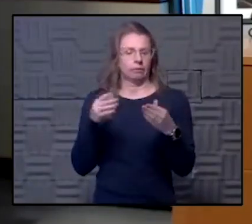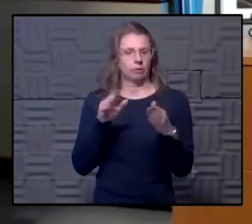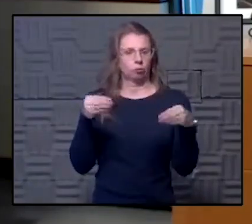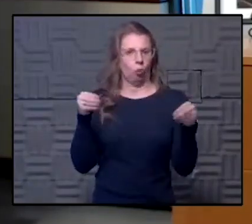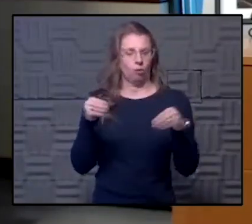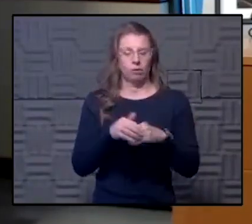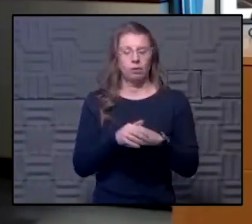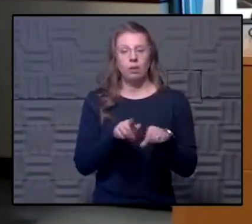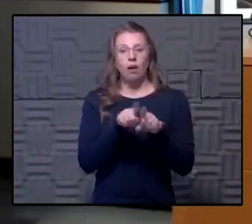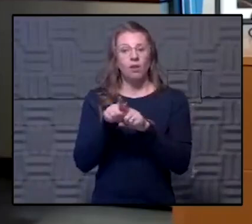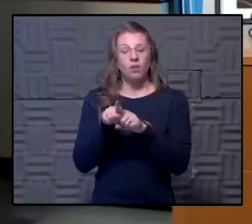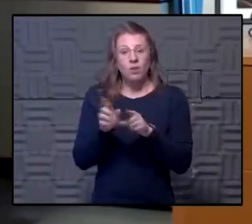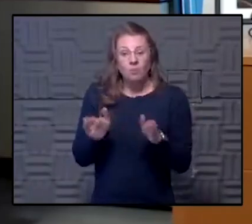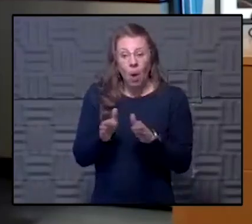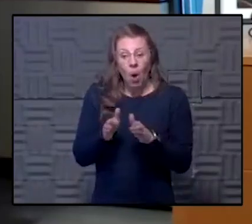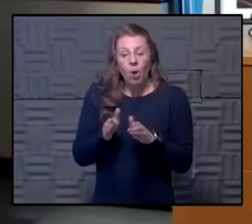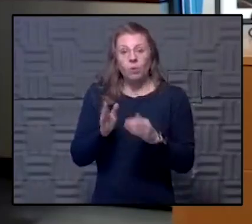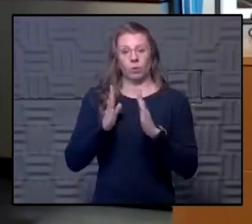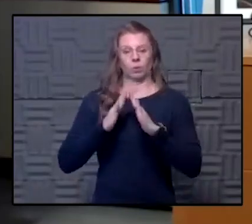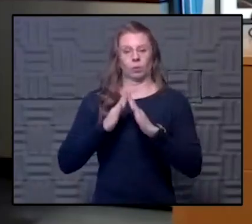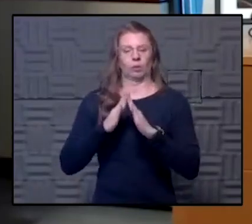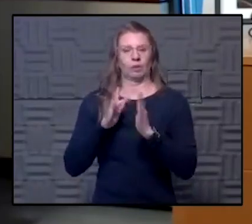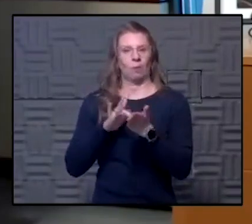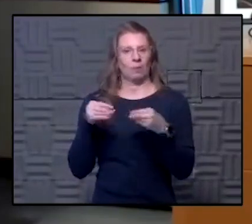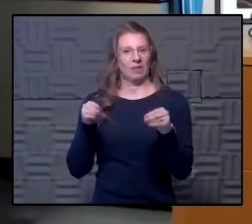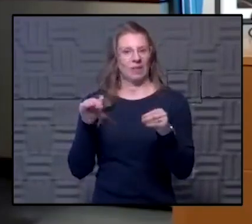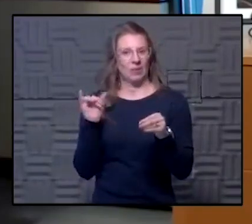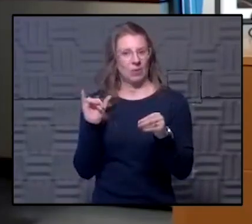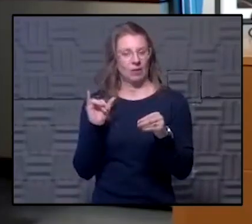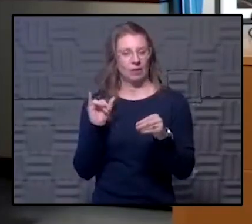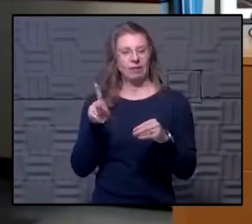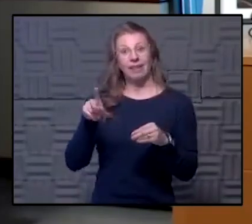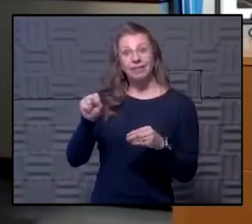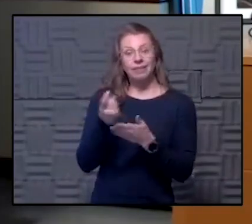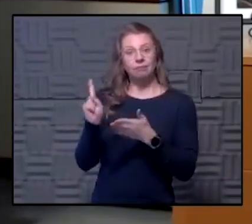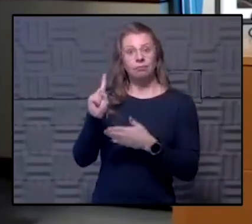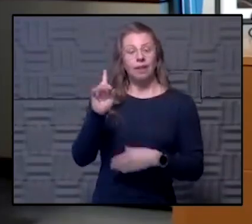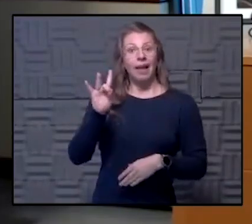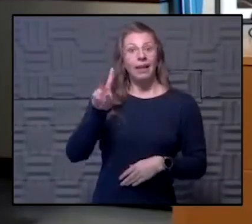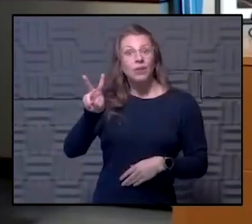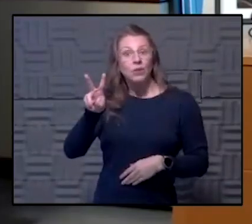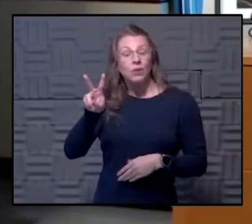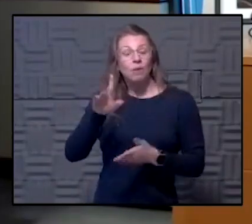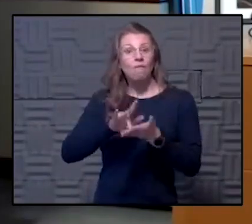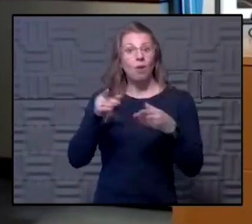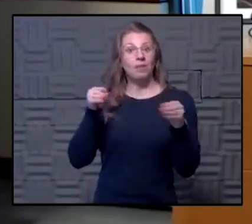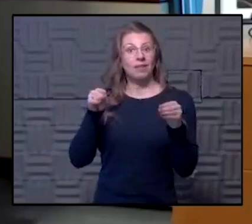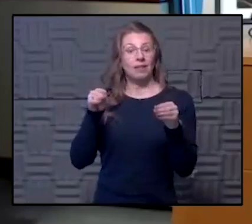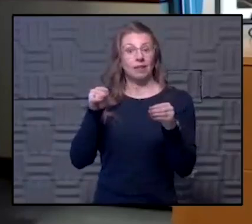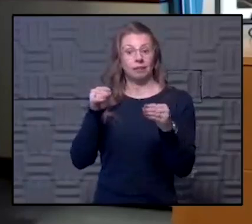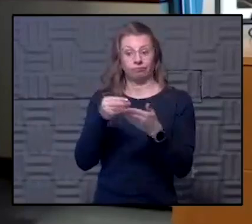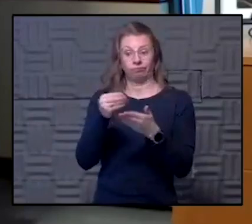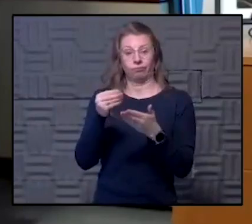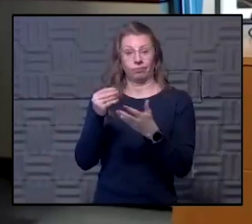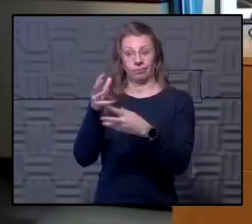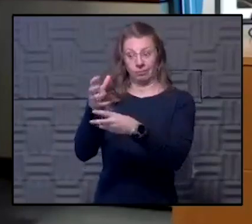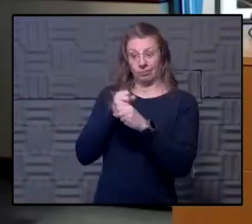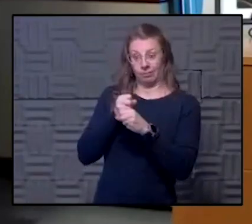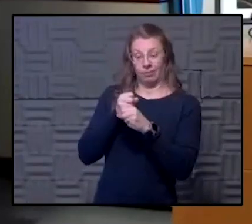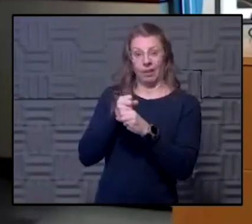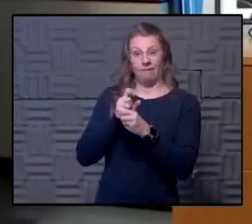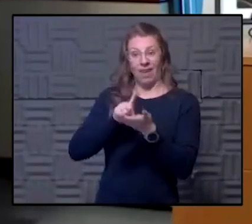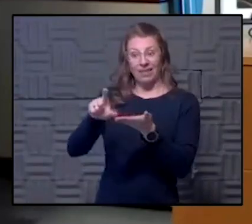consortium of smaller community pharmacies too. So Kansas, last week, 82 pharmacies received vaccine, not a whole